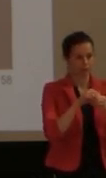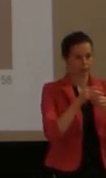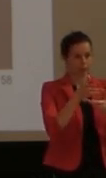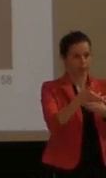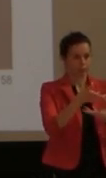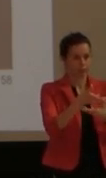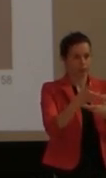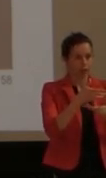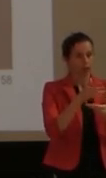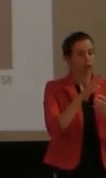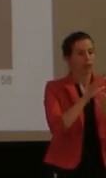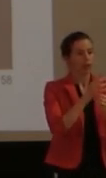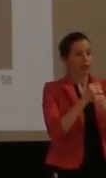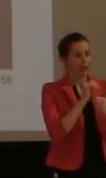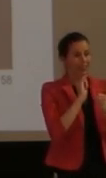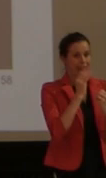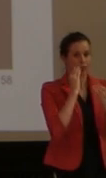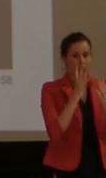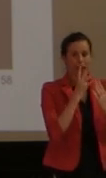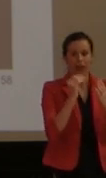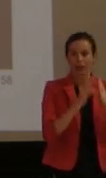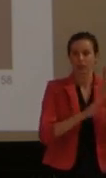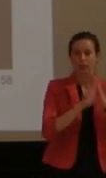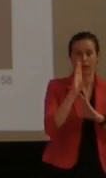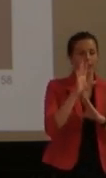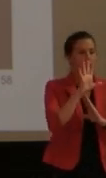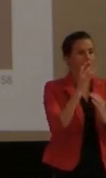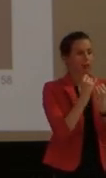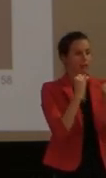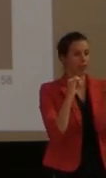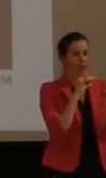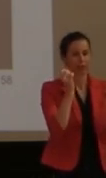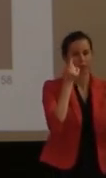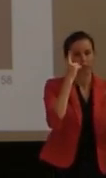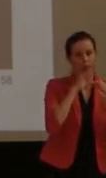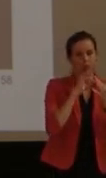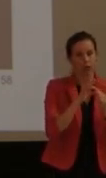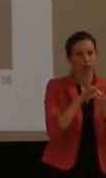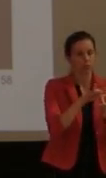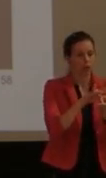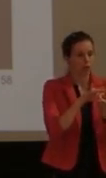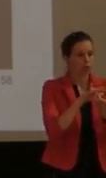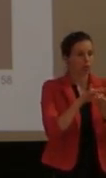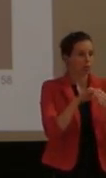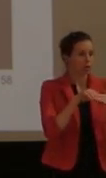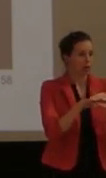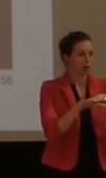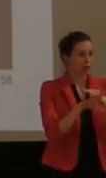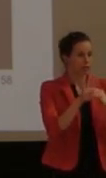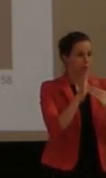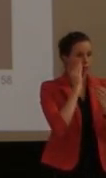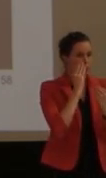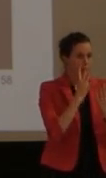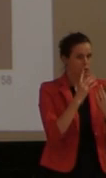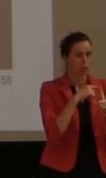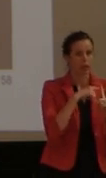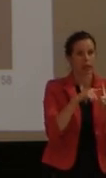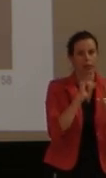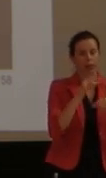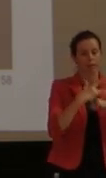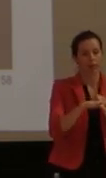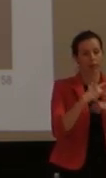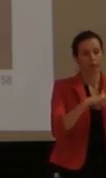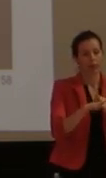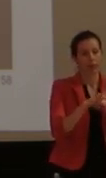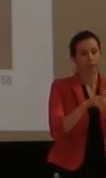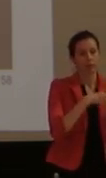information, maximizing participant safety and understanding around medically actionable information, and the availability